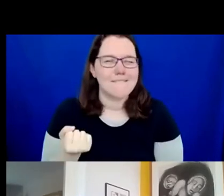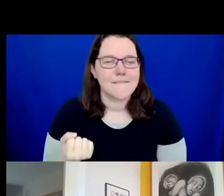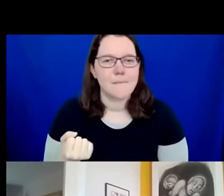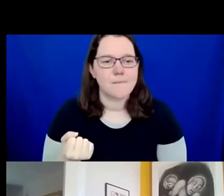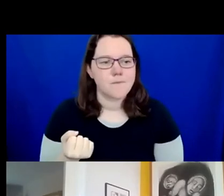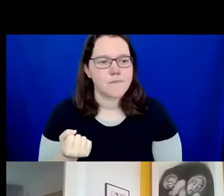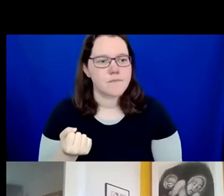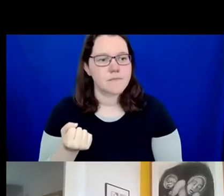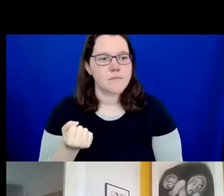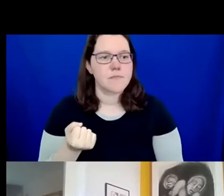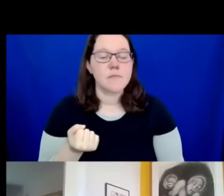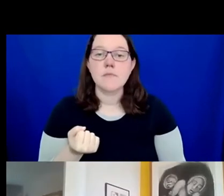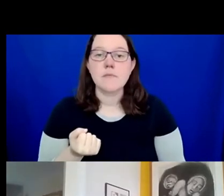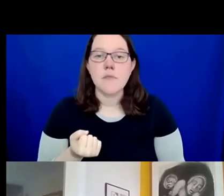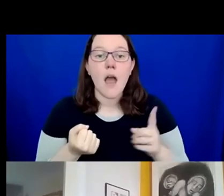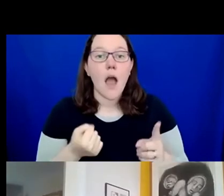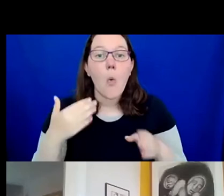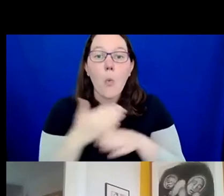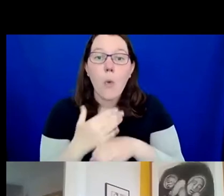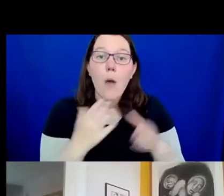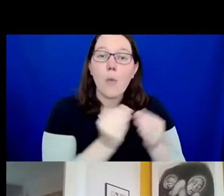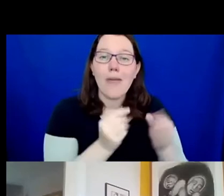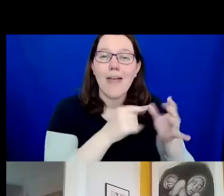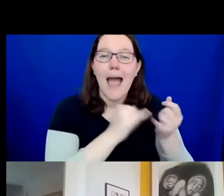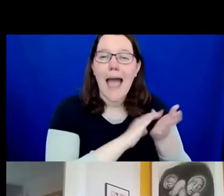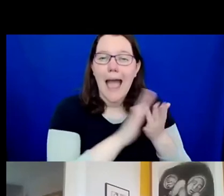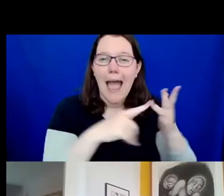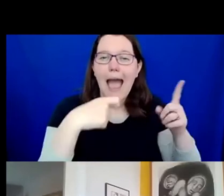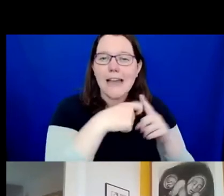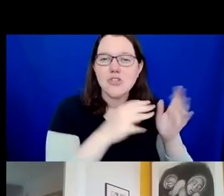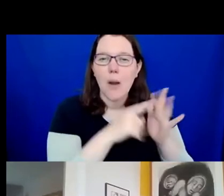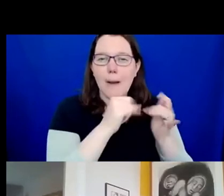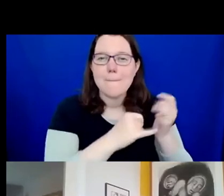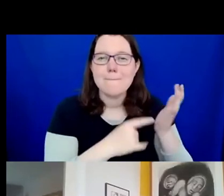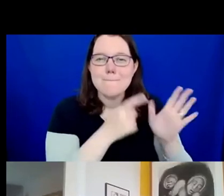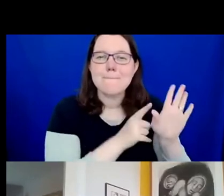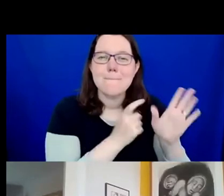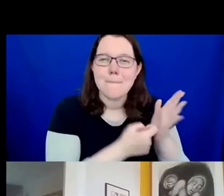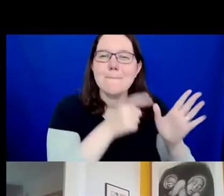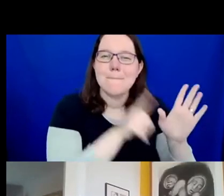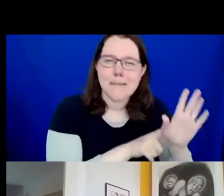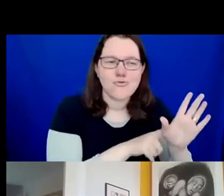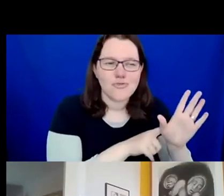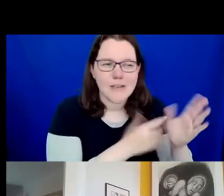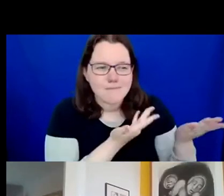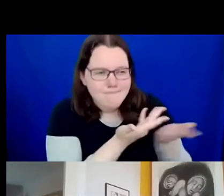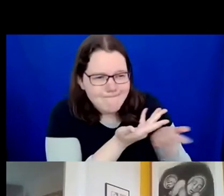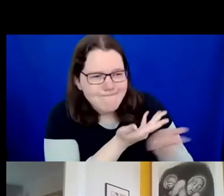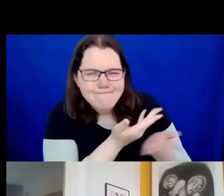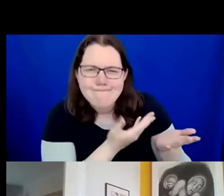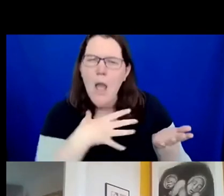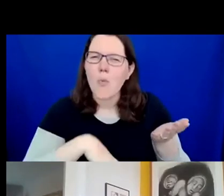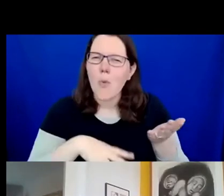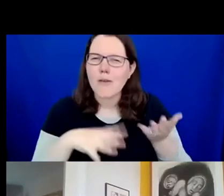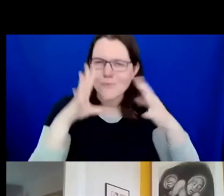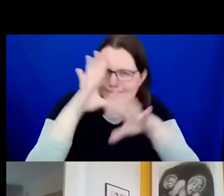curatorial commissions, along with Ashok Mistry, I want to share some of the emerging learning and perspective from the programme and some of